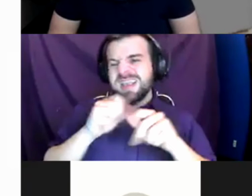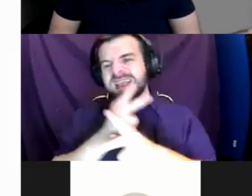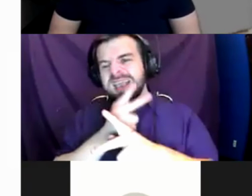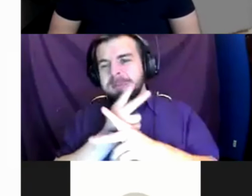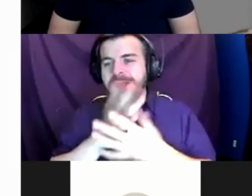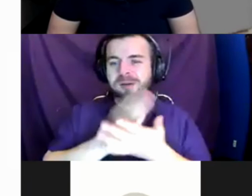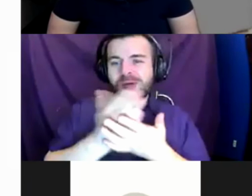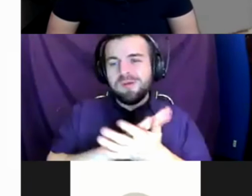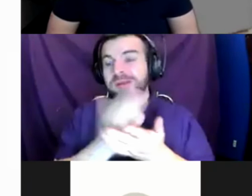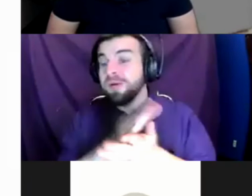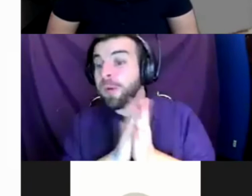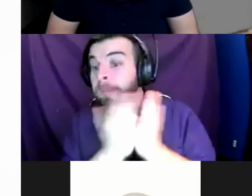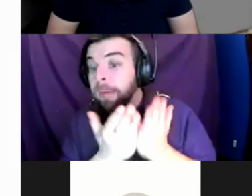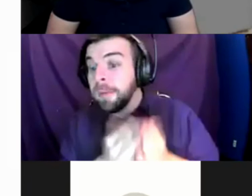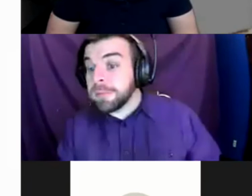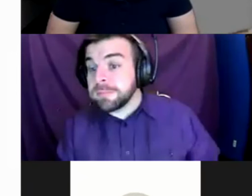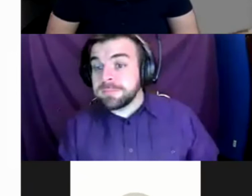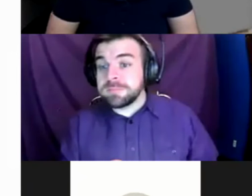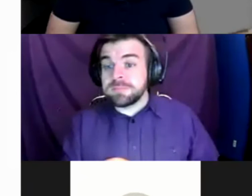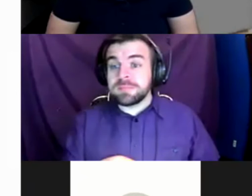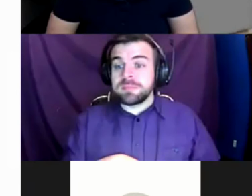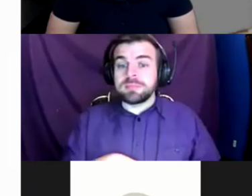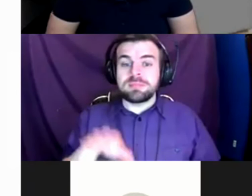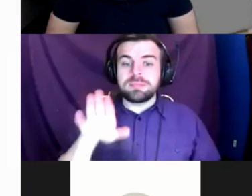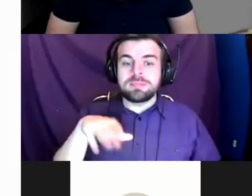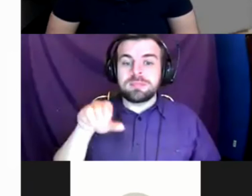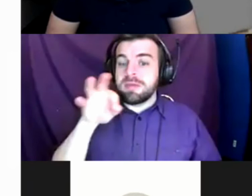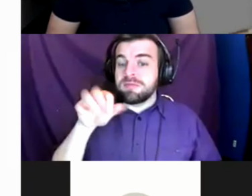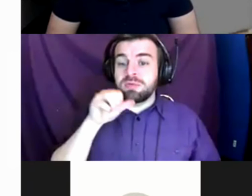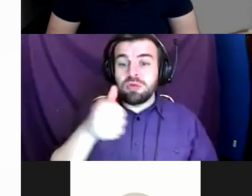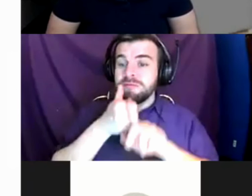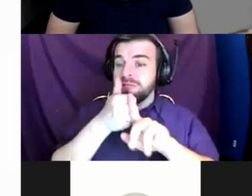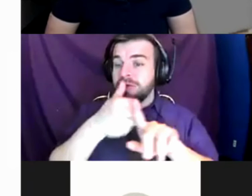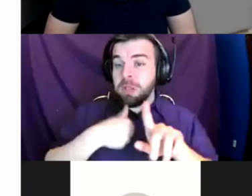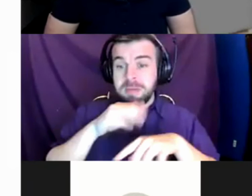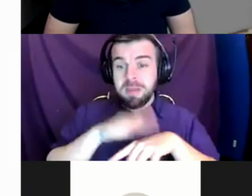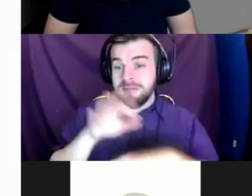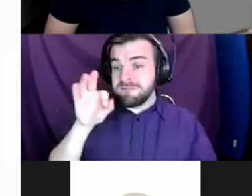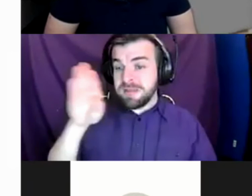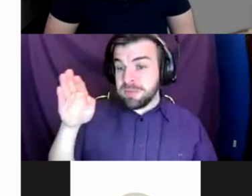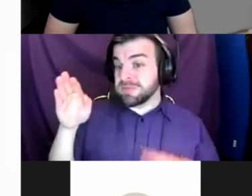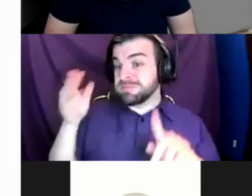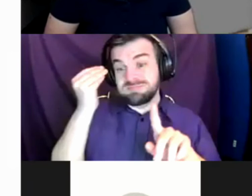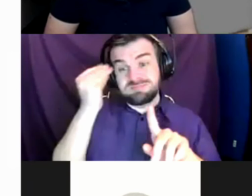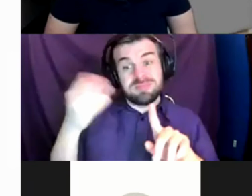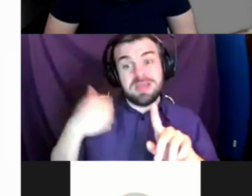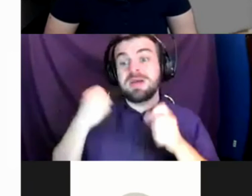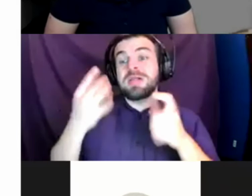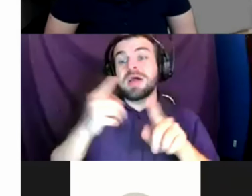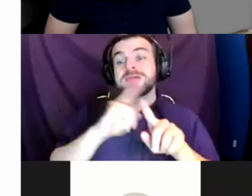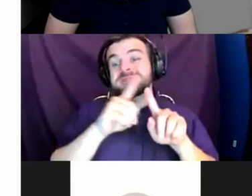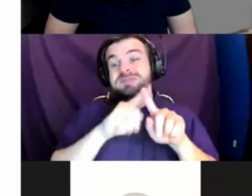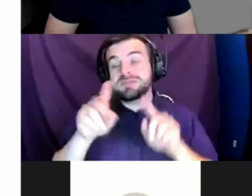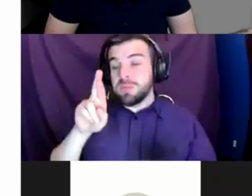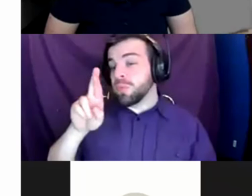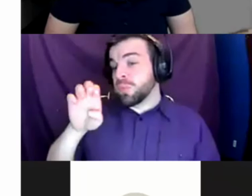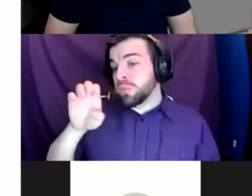the way, if you don't follow me on Facebook, I got a lot of recipes. I especially like making Chinese